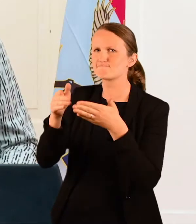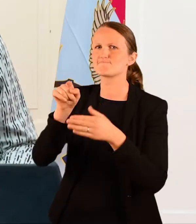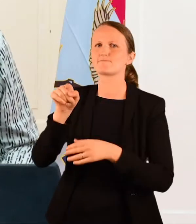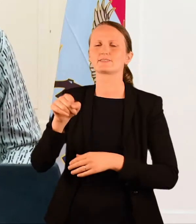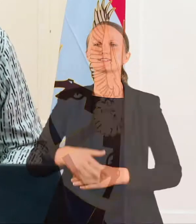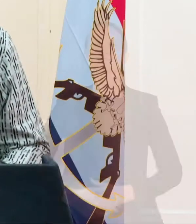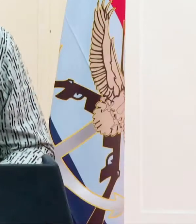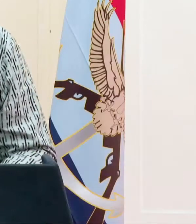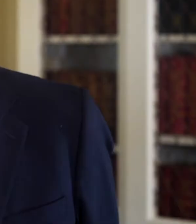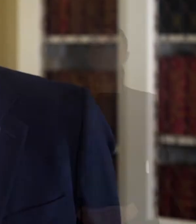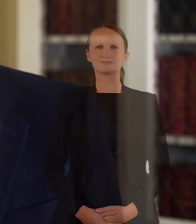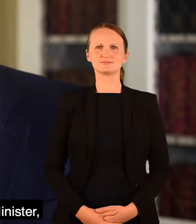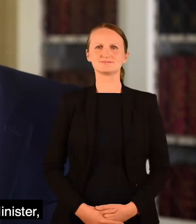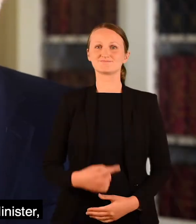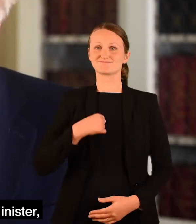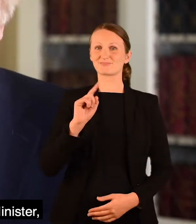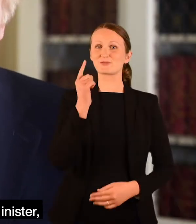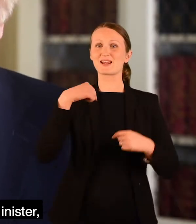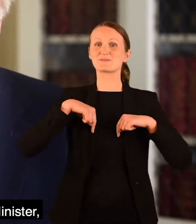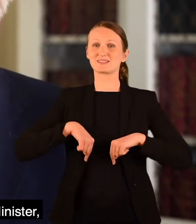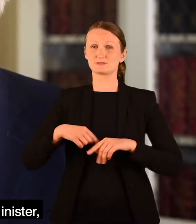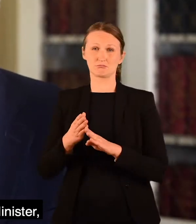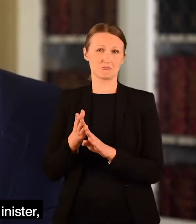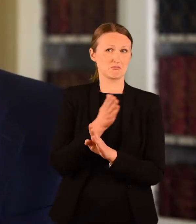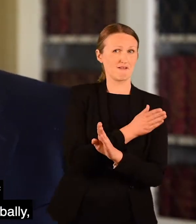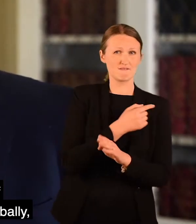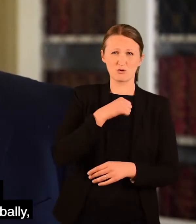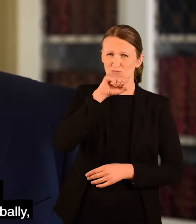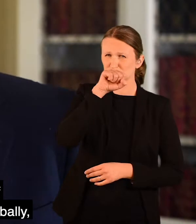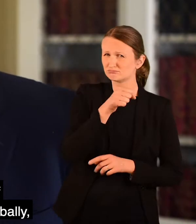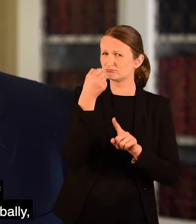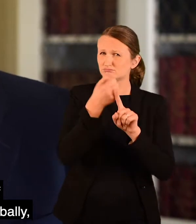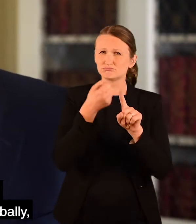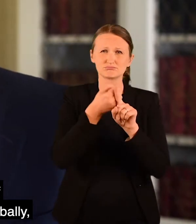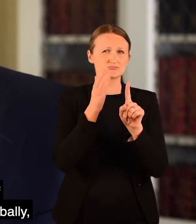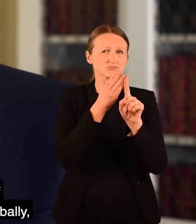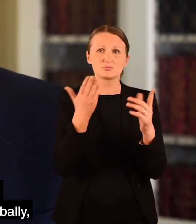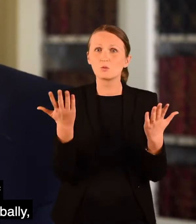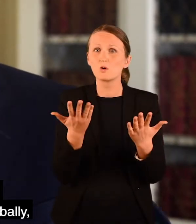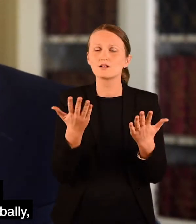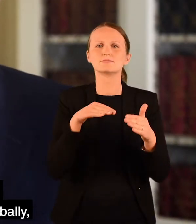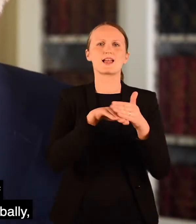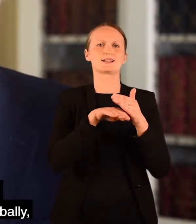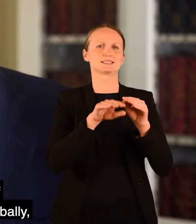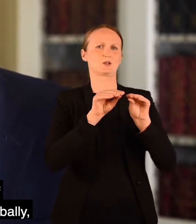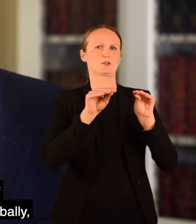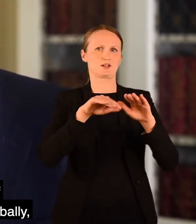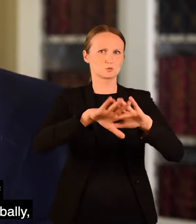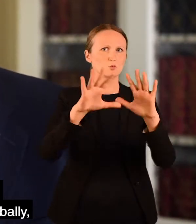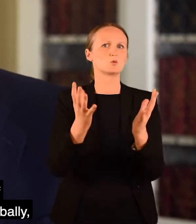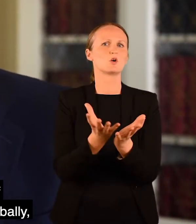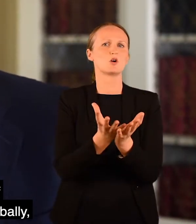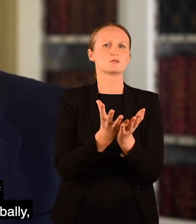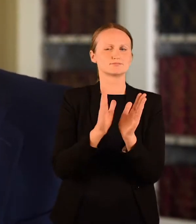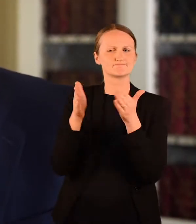collective future. Since long before I became Prime Minister, I was a passionate advocate of increasing access